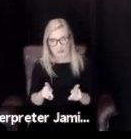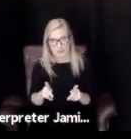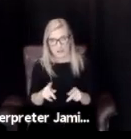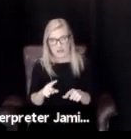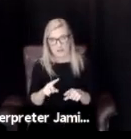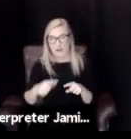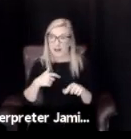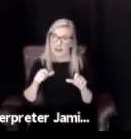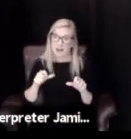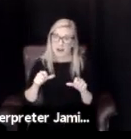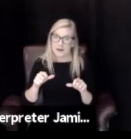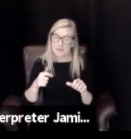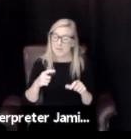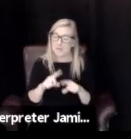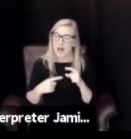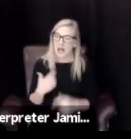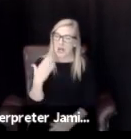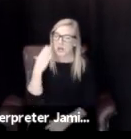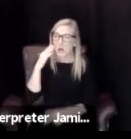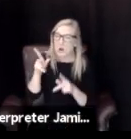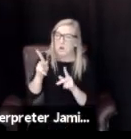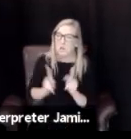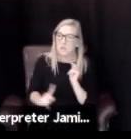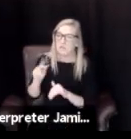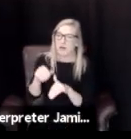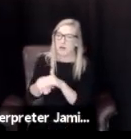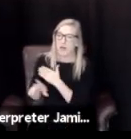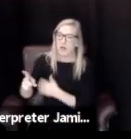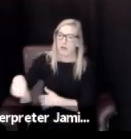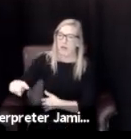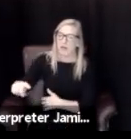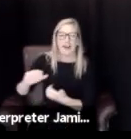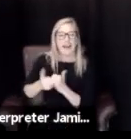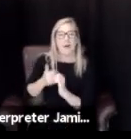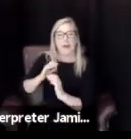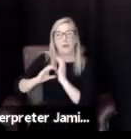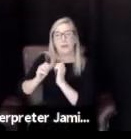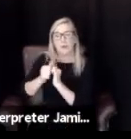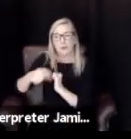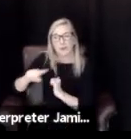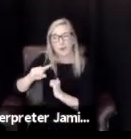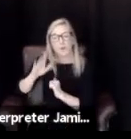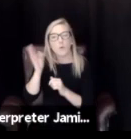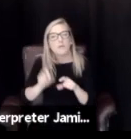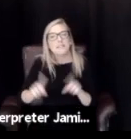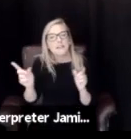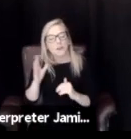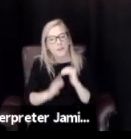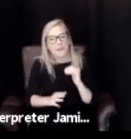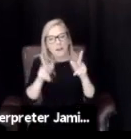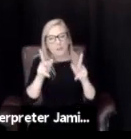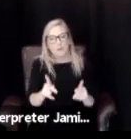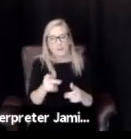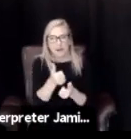because I know somebody, I have some relationships, alliances, how I communicate with you being a frontline person is different than somebody at a